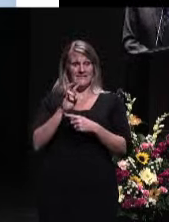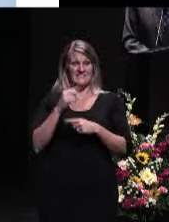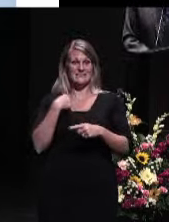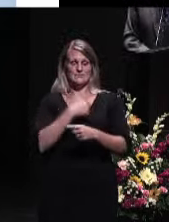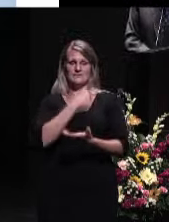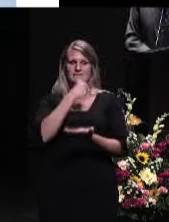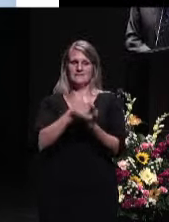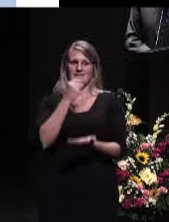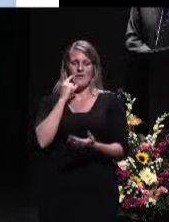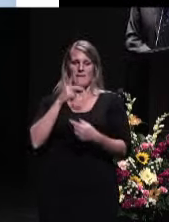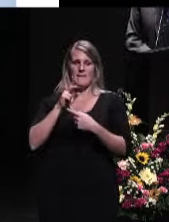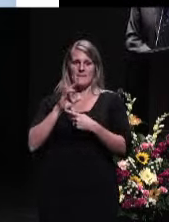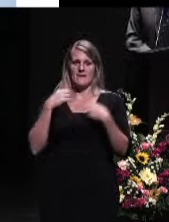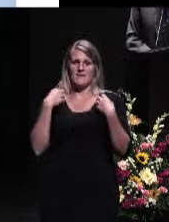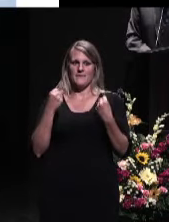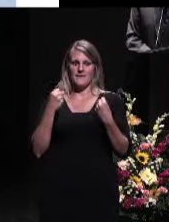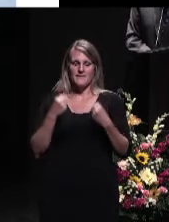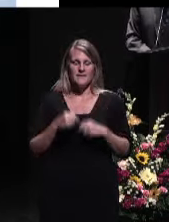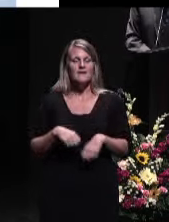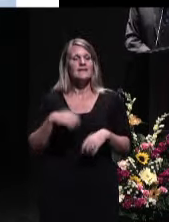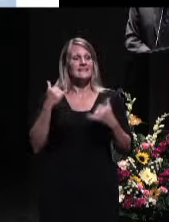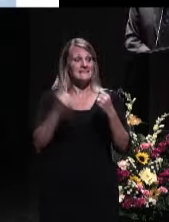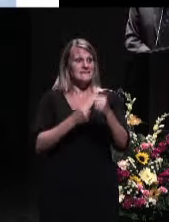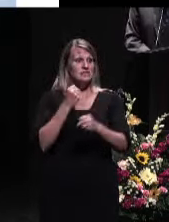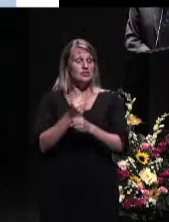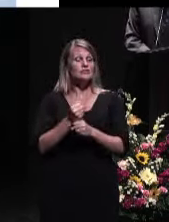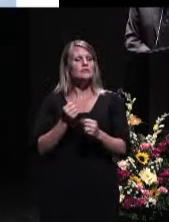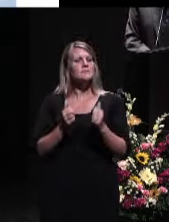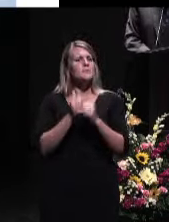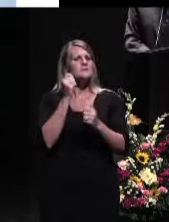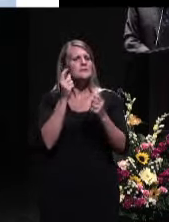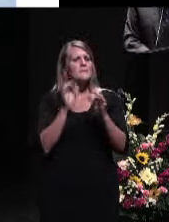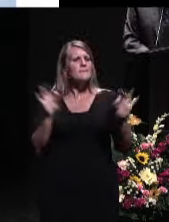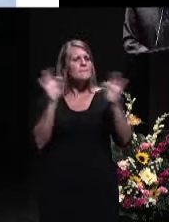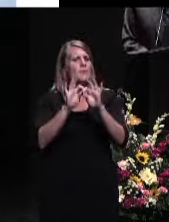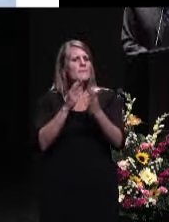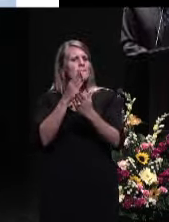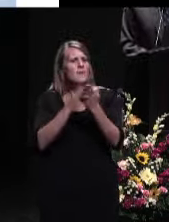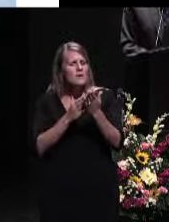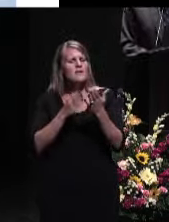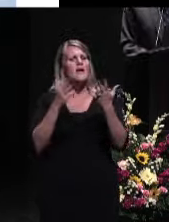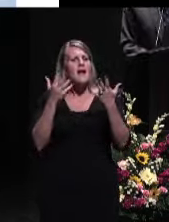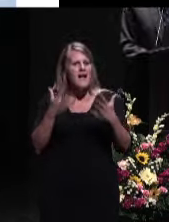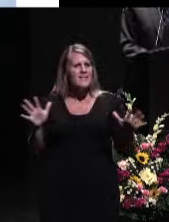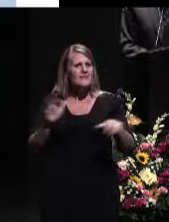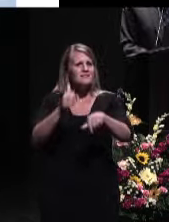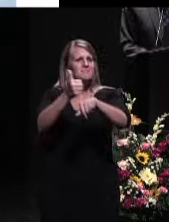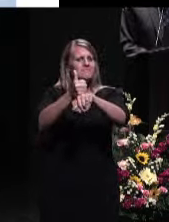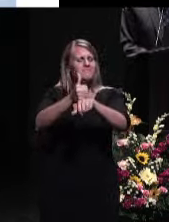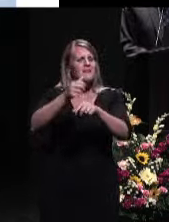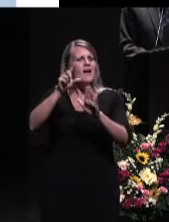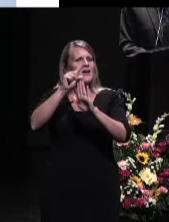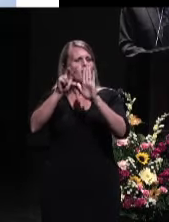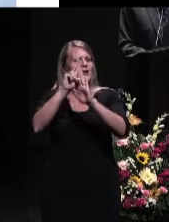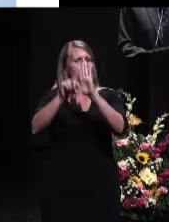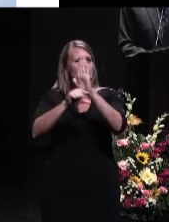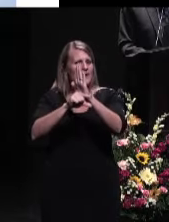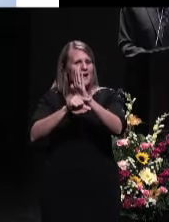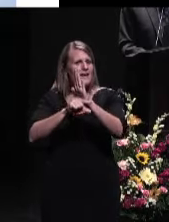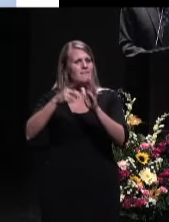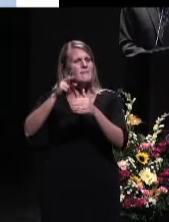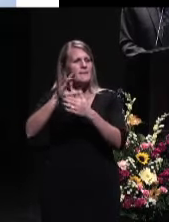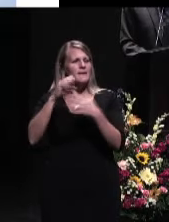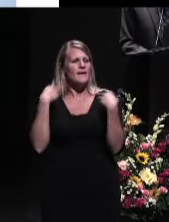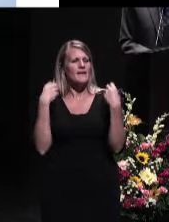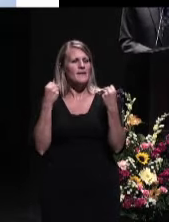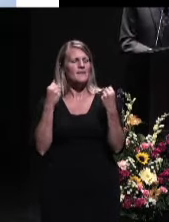accreditation. This year, one of the important parts of the Zilber School is that it's rolled out an undergraduate program in public health, which we anticipate a very